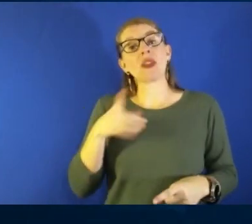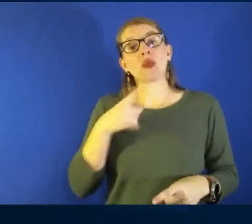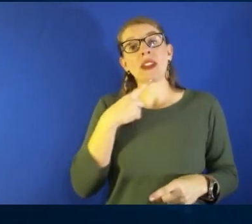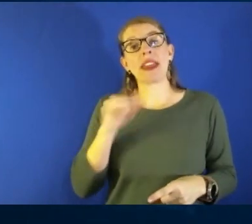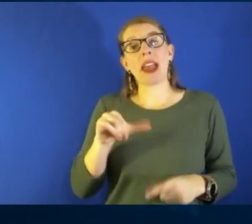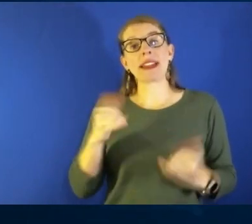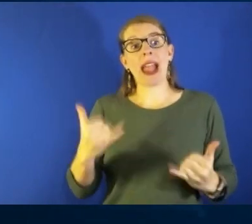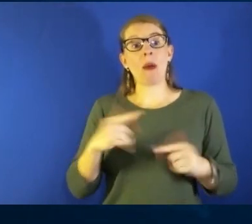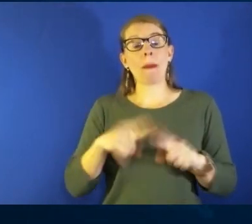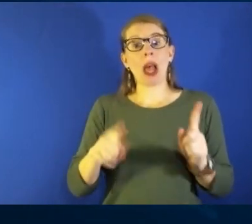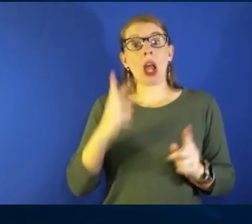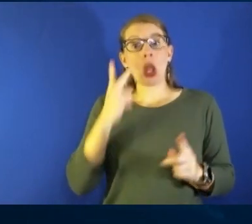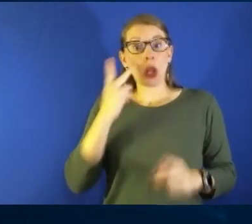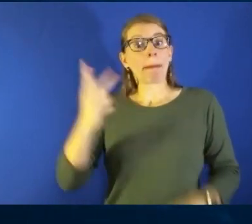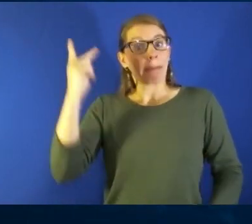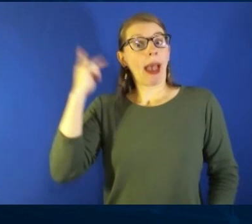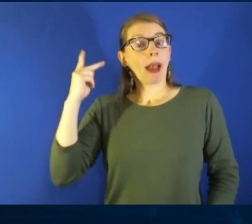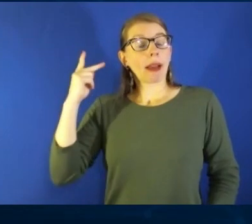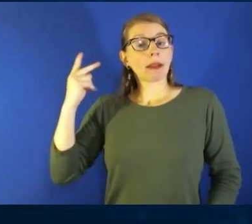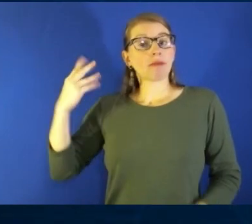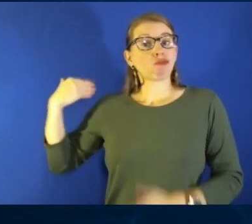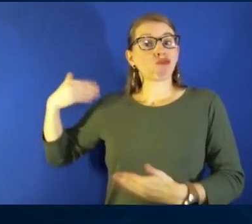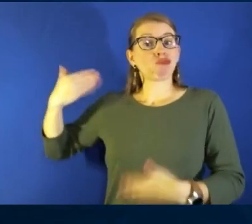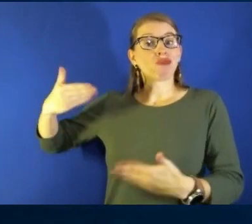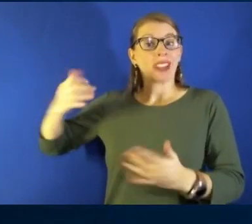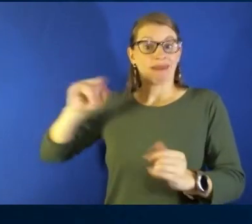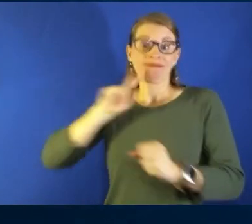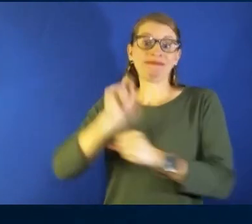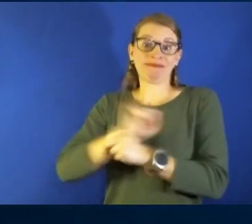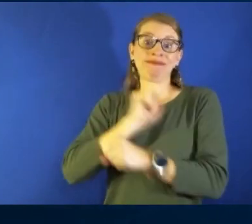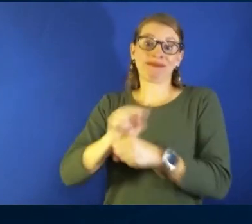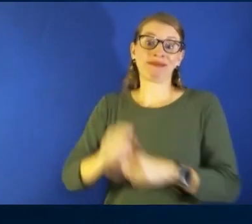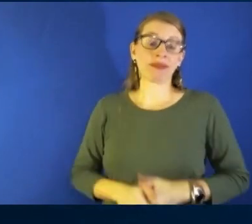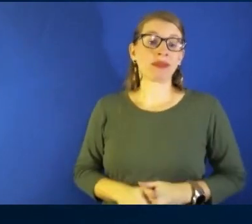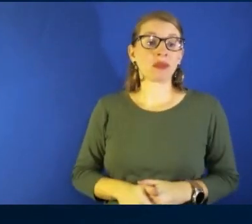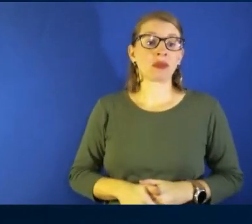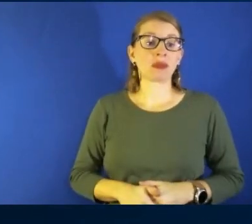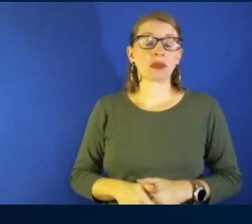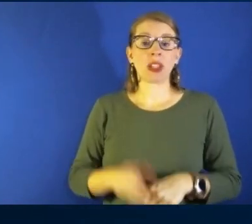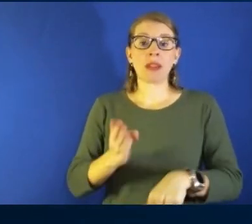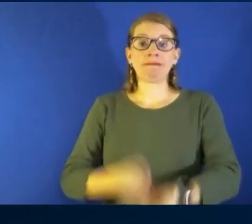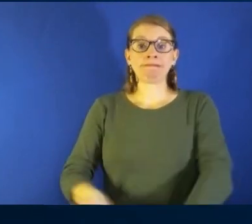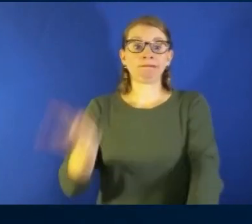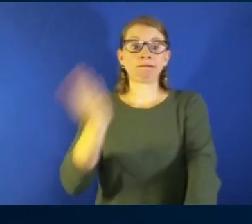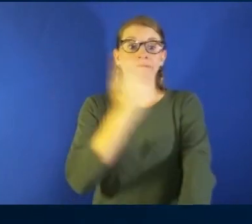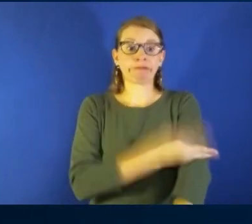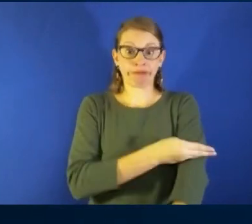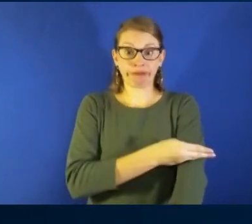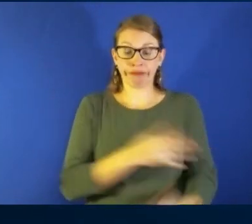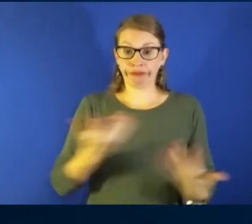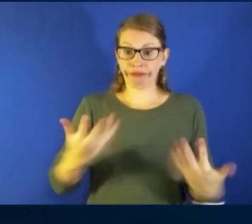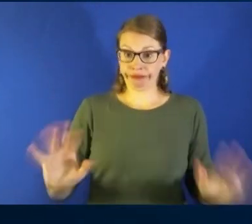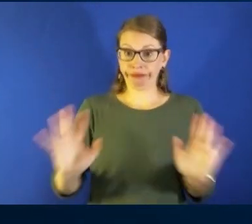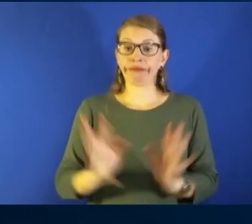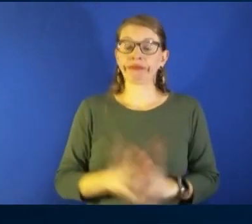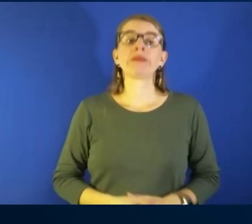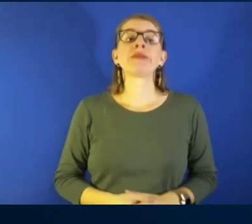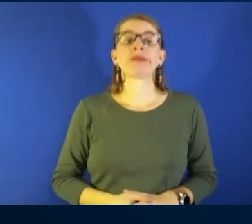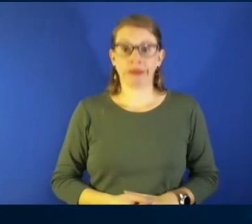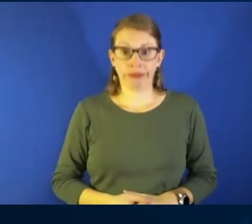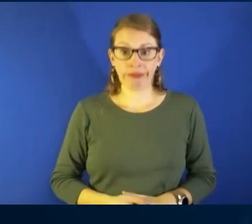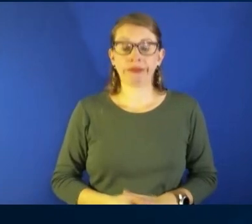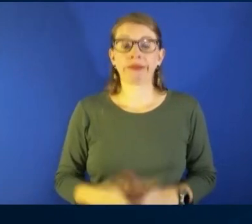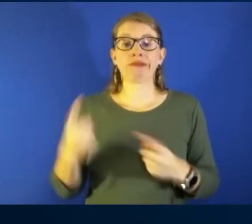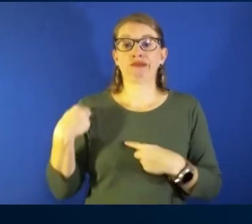back, that is the reality. And so we have made so many advancements in the field of breast cancer,